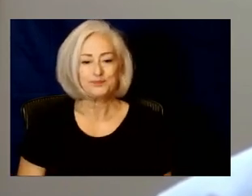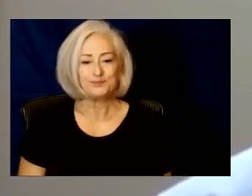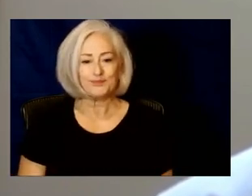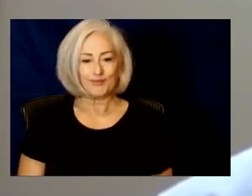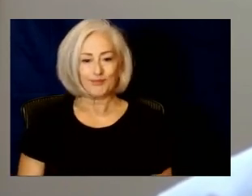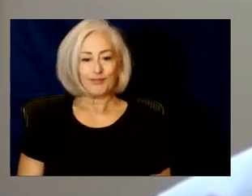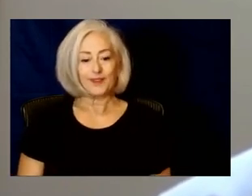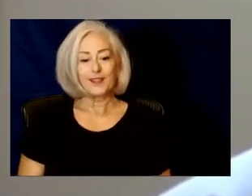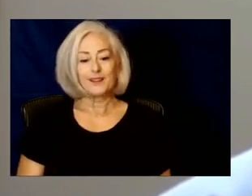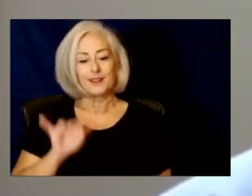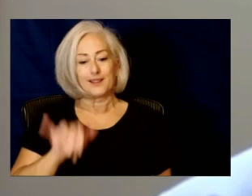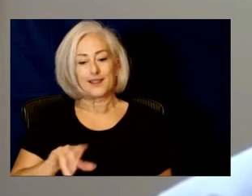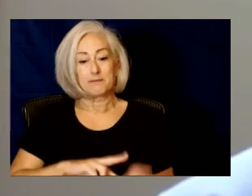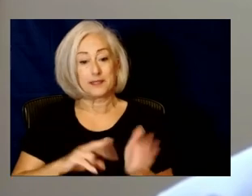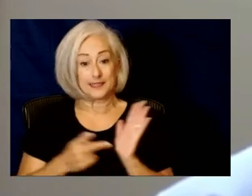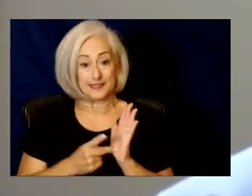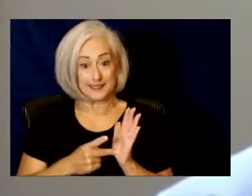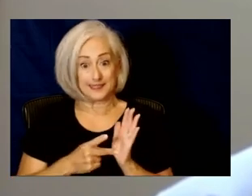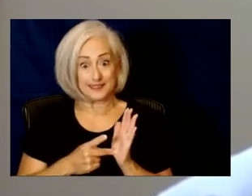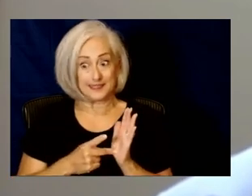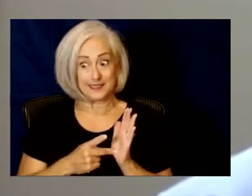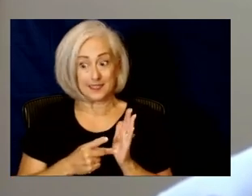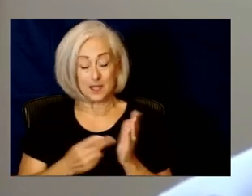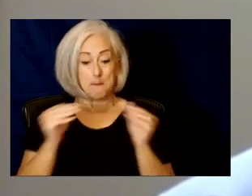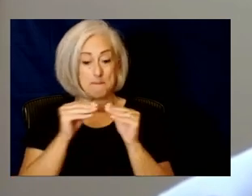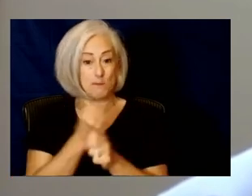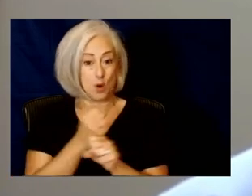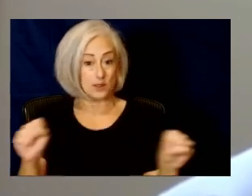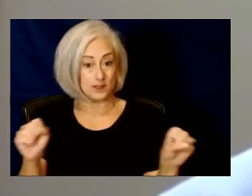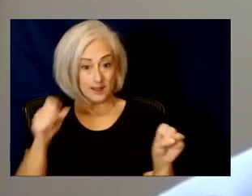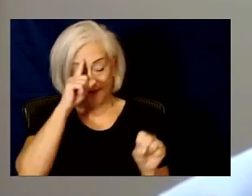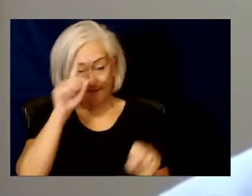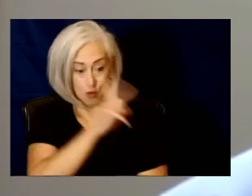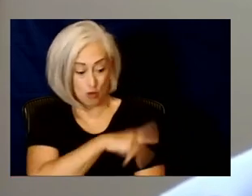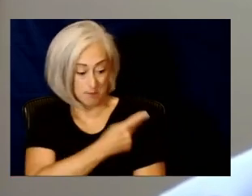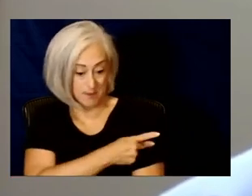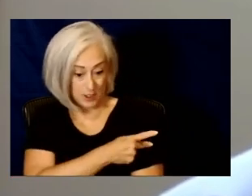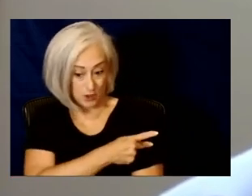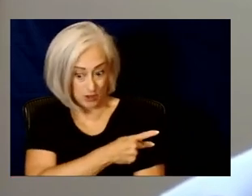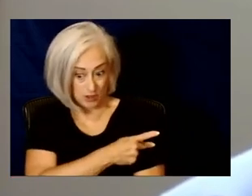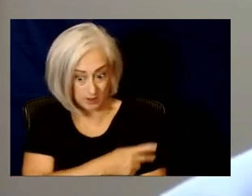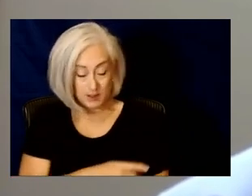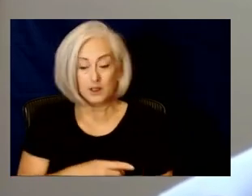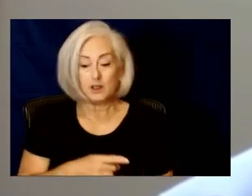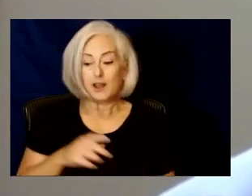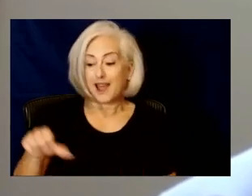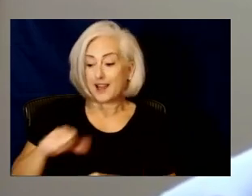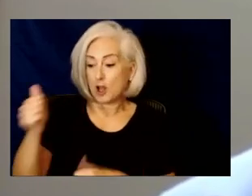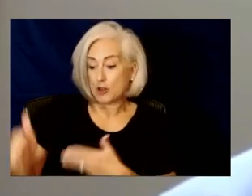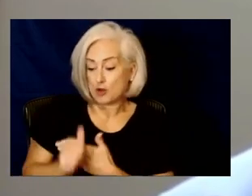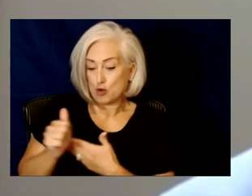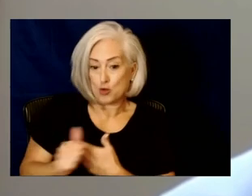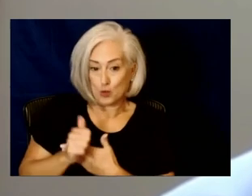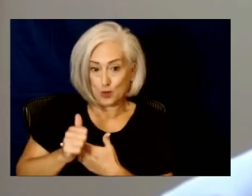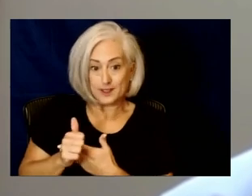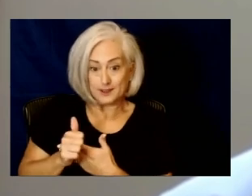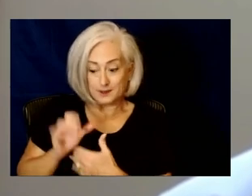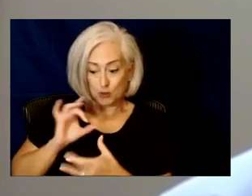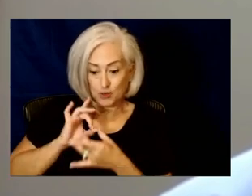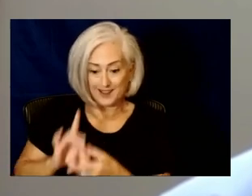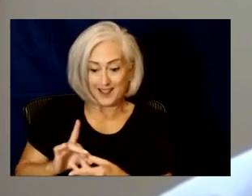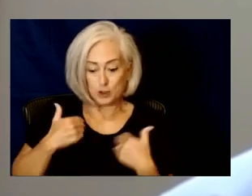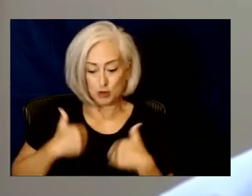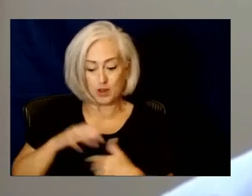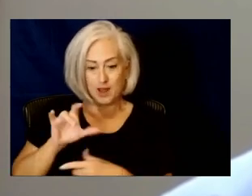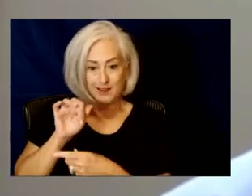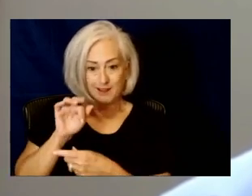that makes it a lot safer for the patient, and when you compare it to the background and the other risk factors and harms of lung cancer screening,